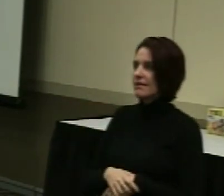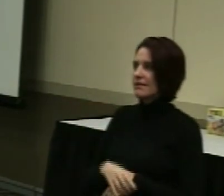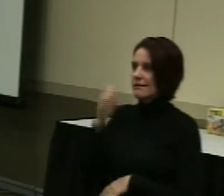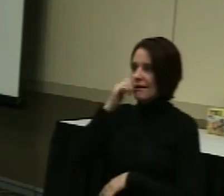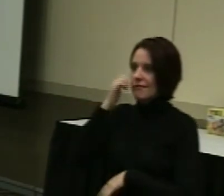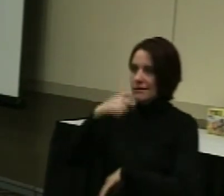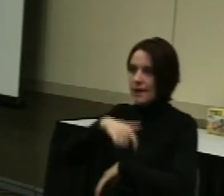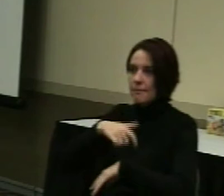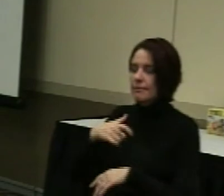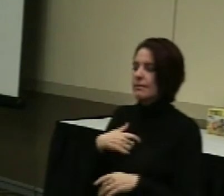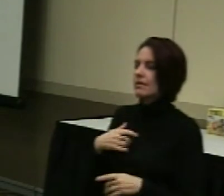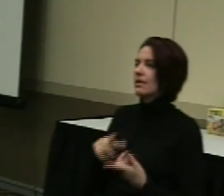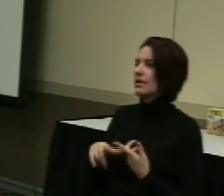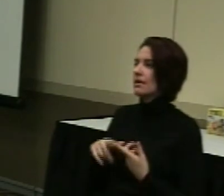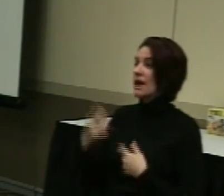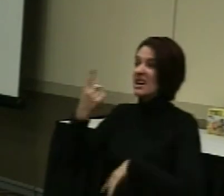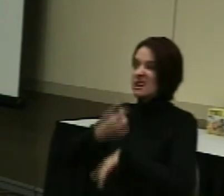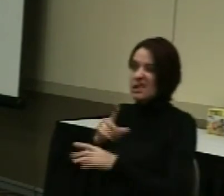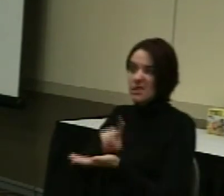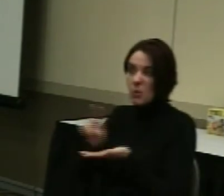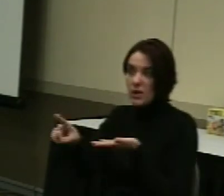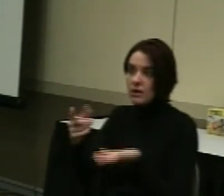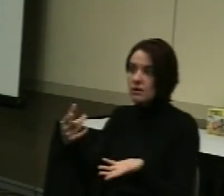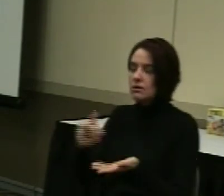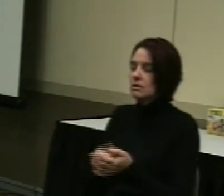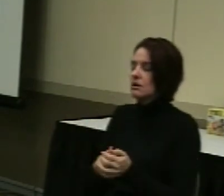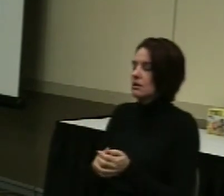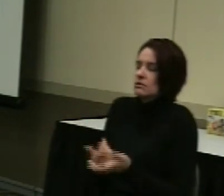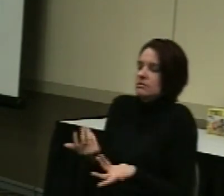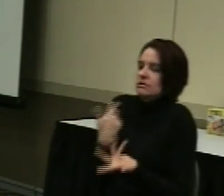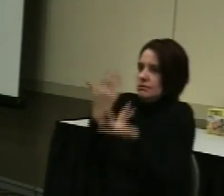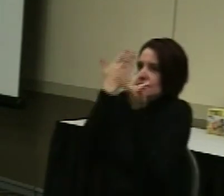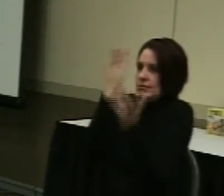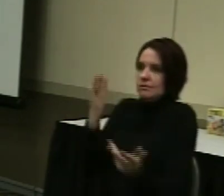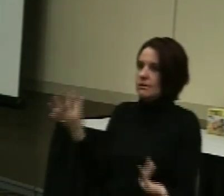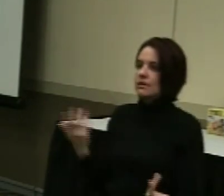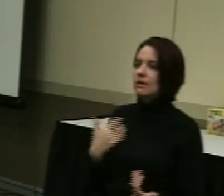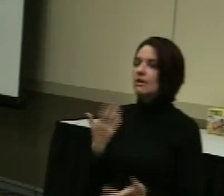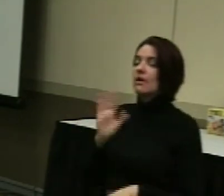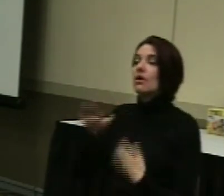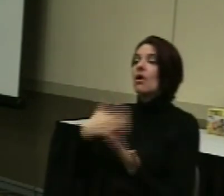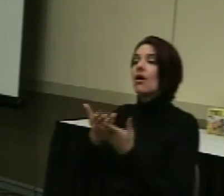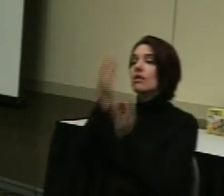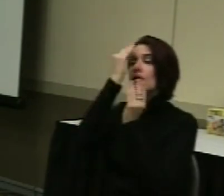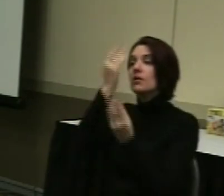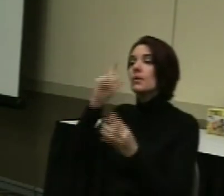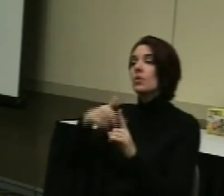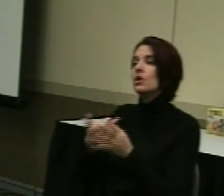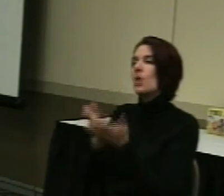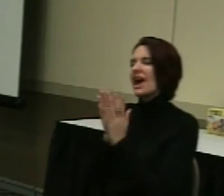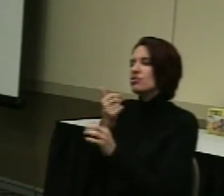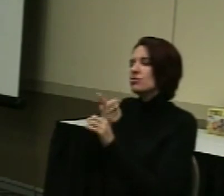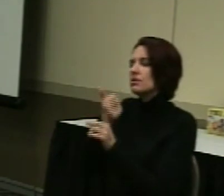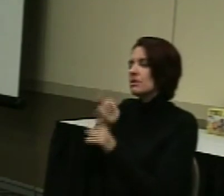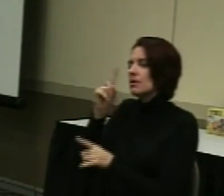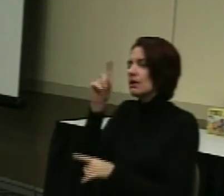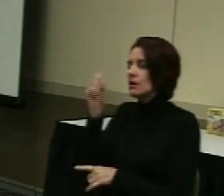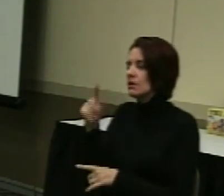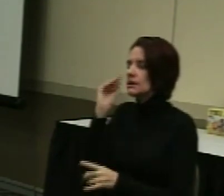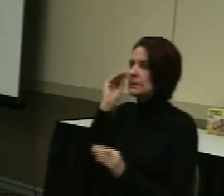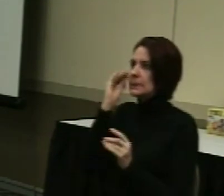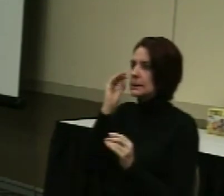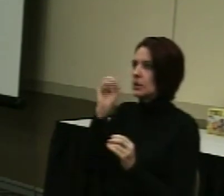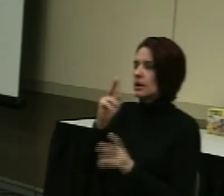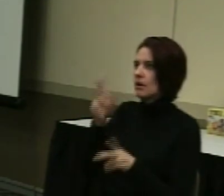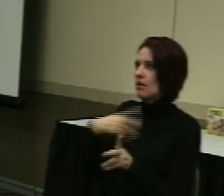at certain days of the week. Who knows? All the information as you ask yourself questions regarding the kinds of